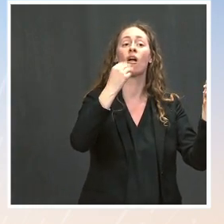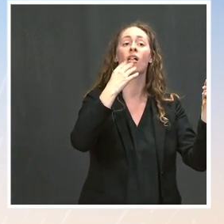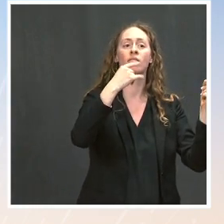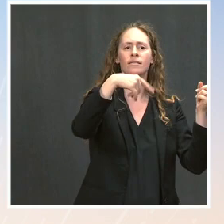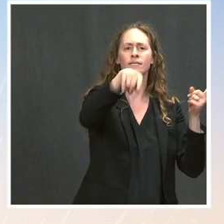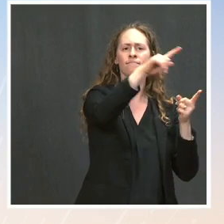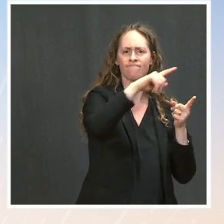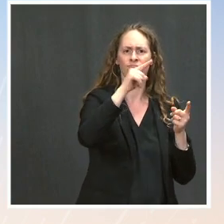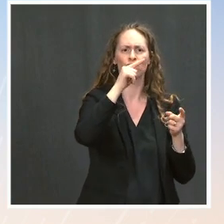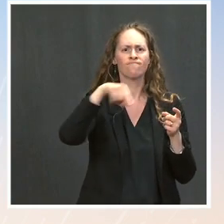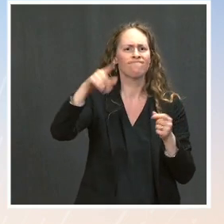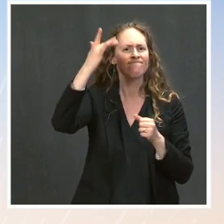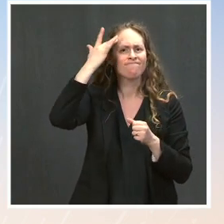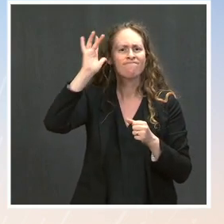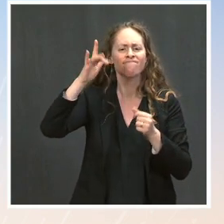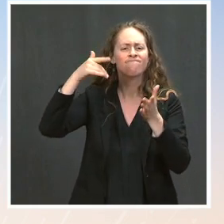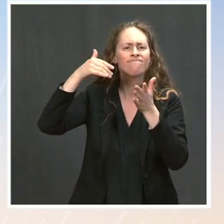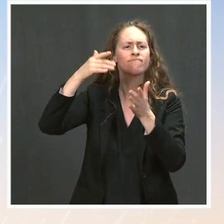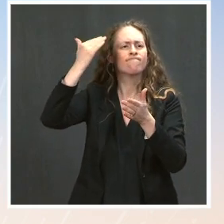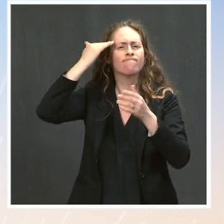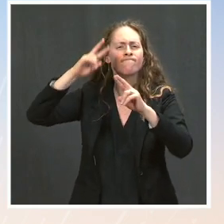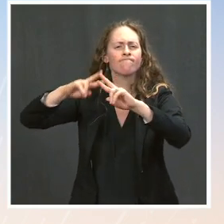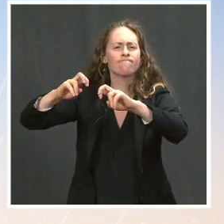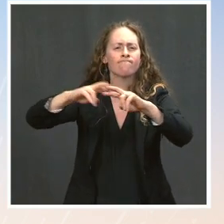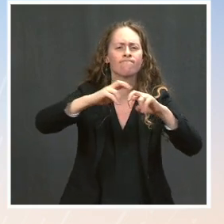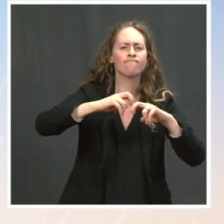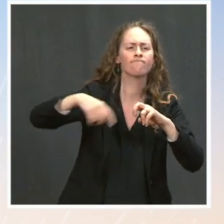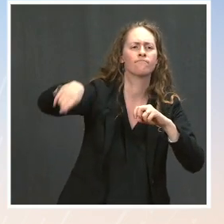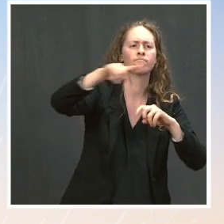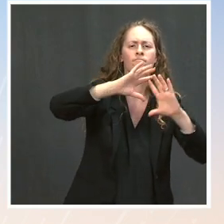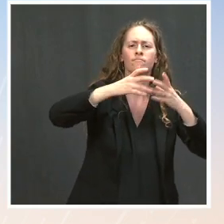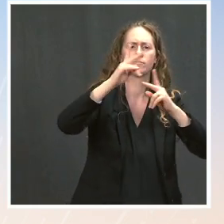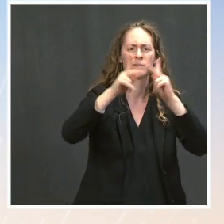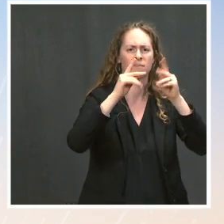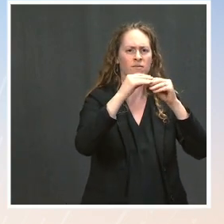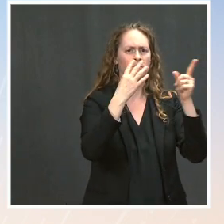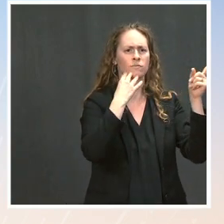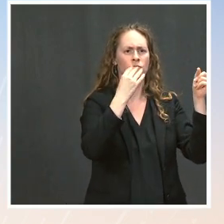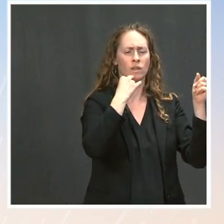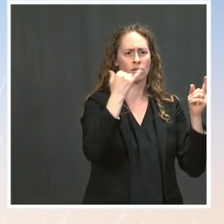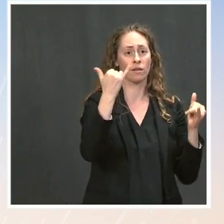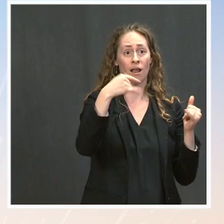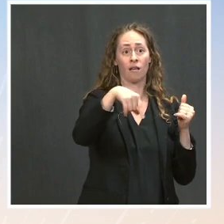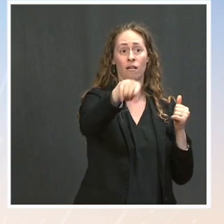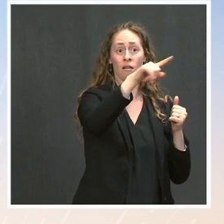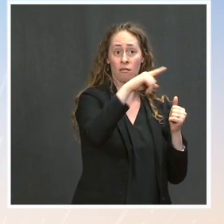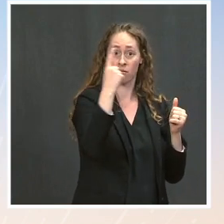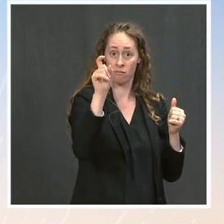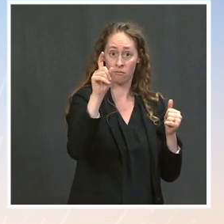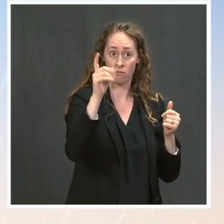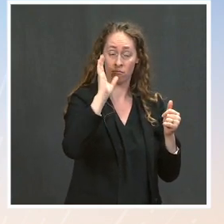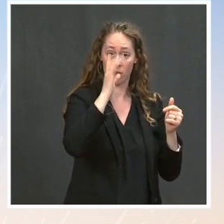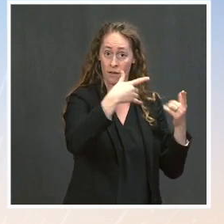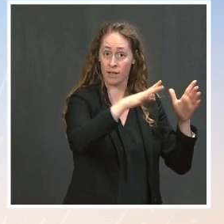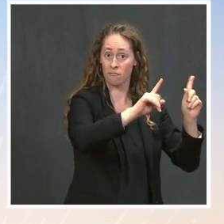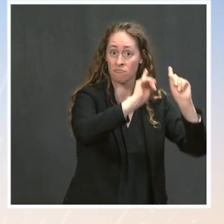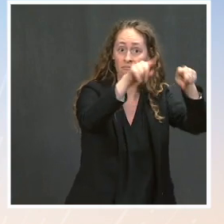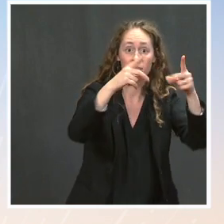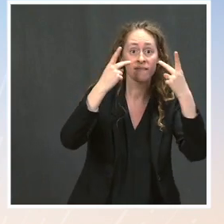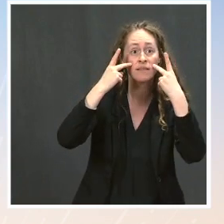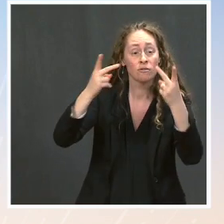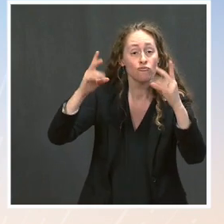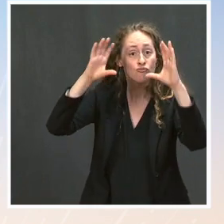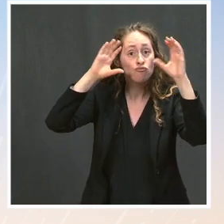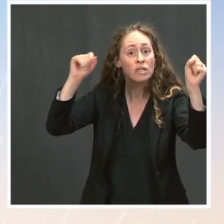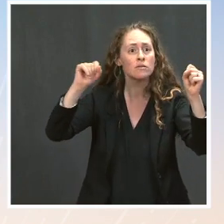Yossi Cohen of the Mossad and some others. Who are they seeing in the administration? And do you